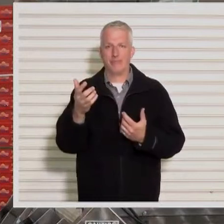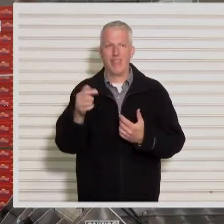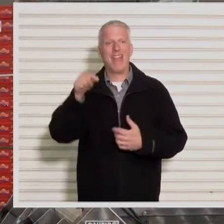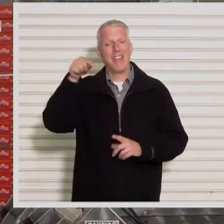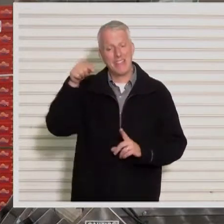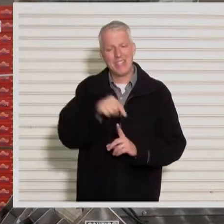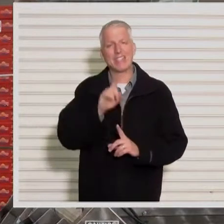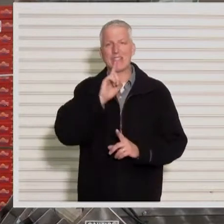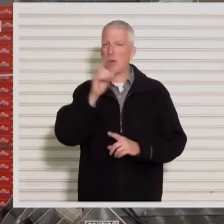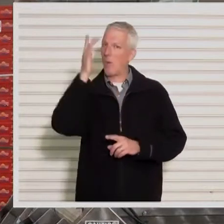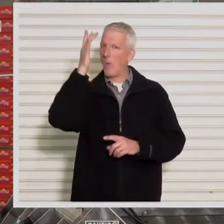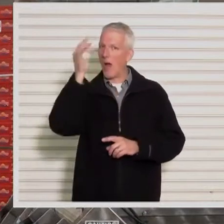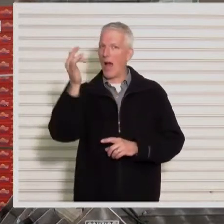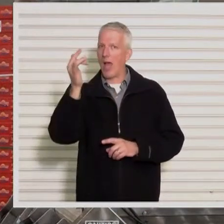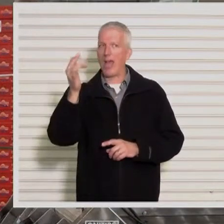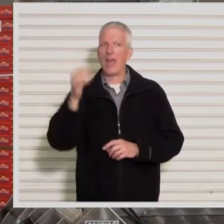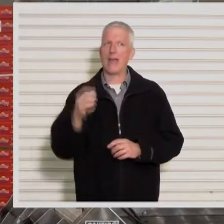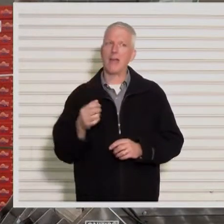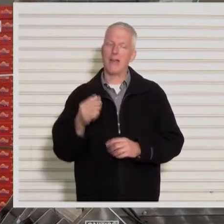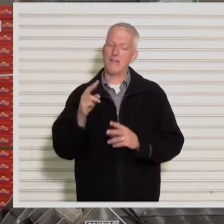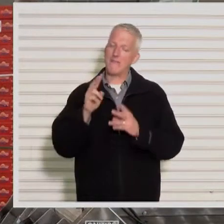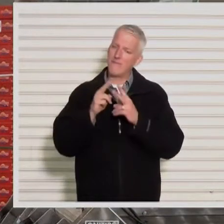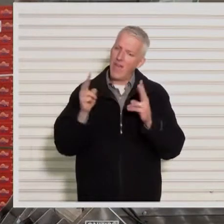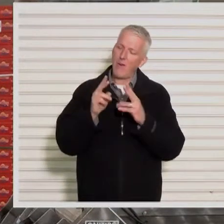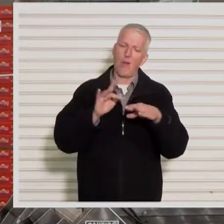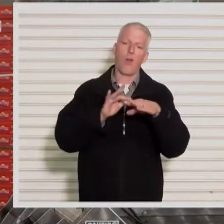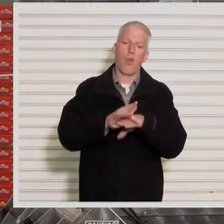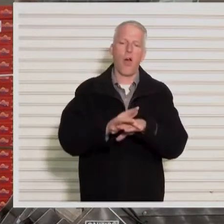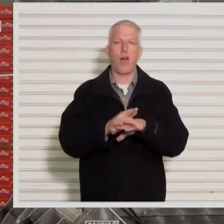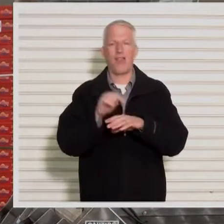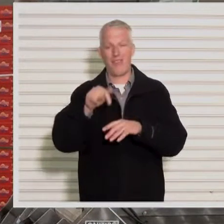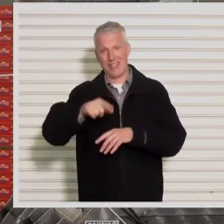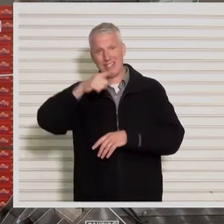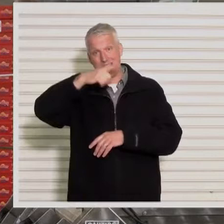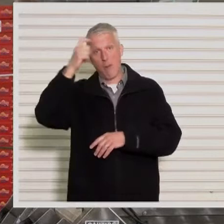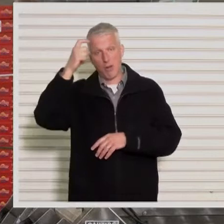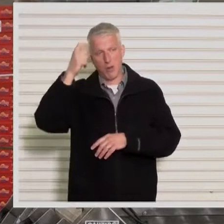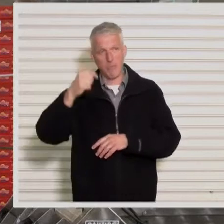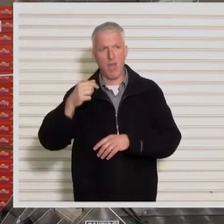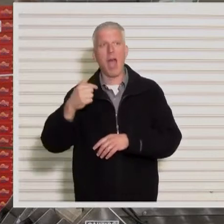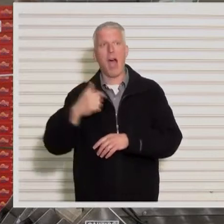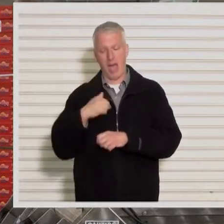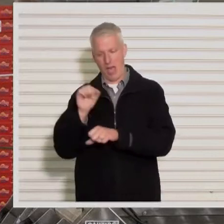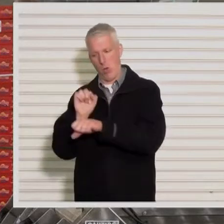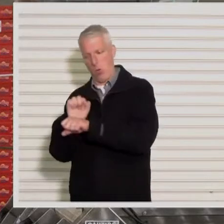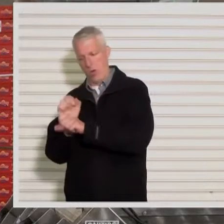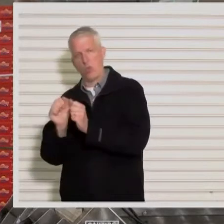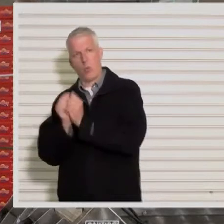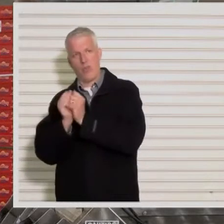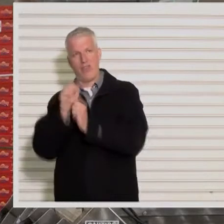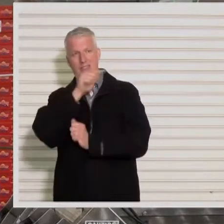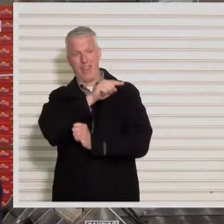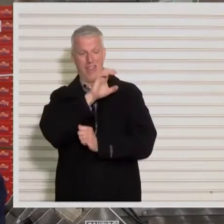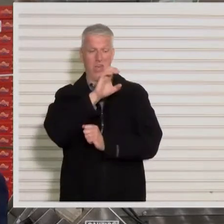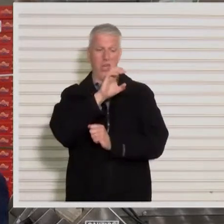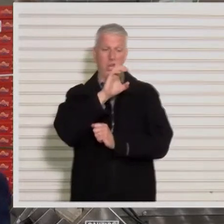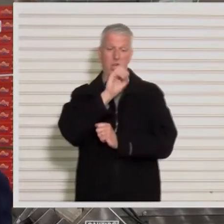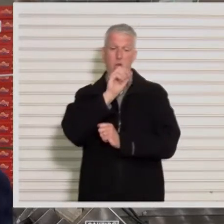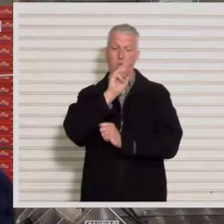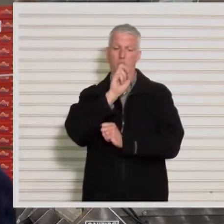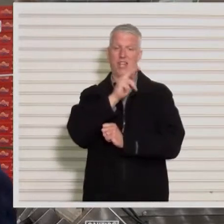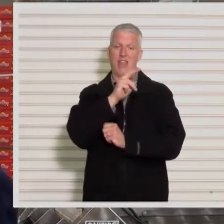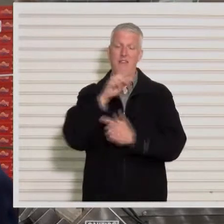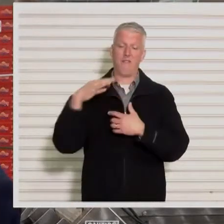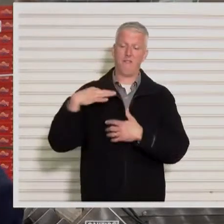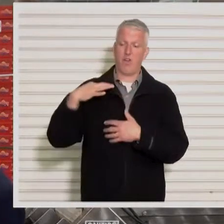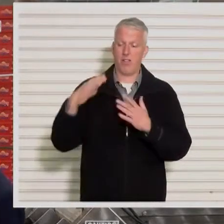This is why very early on in the summer, I worked with the Coachella Valley Volunteers